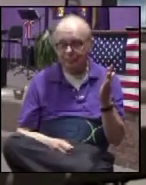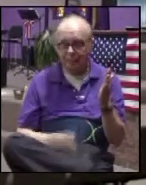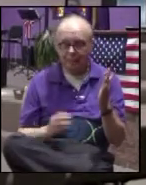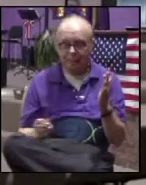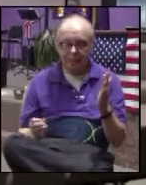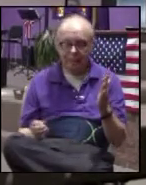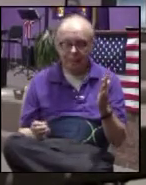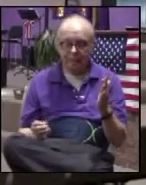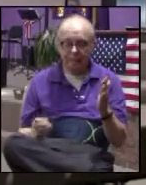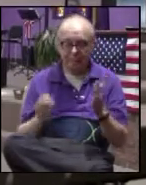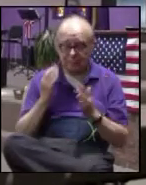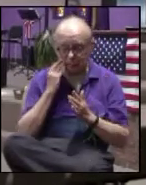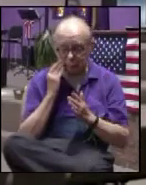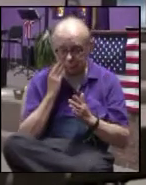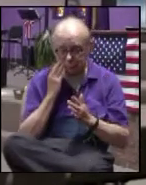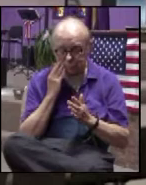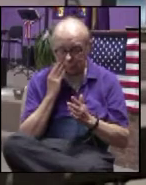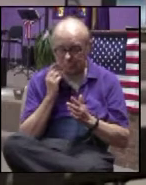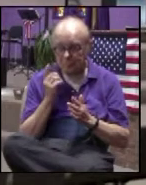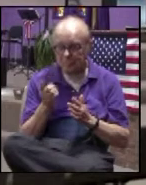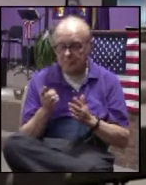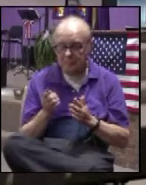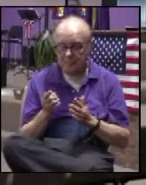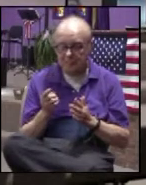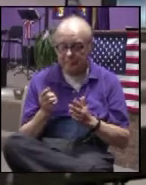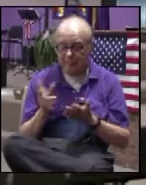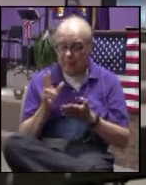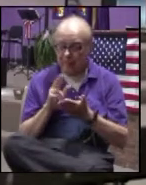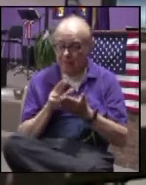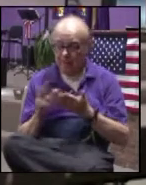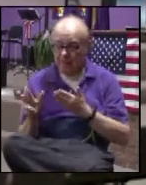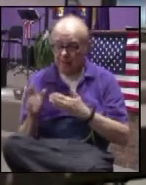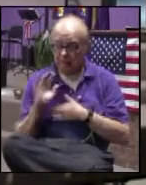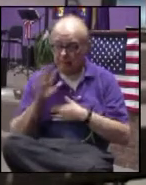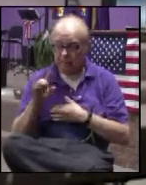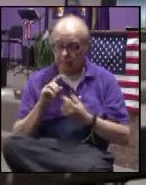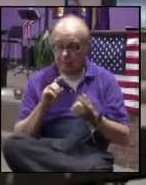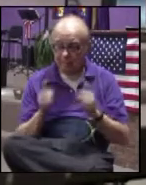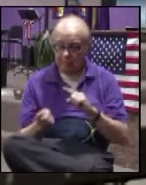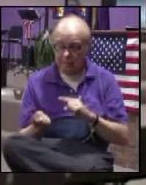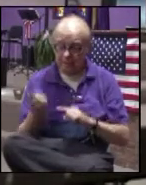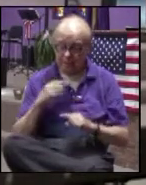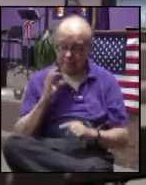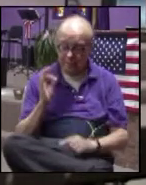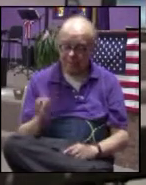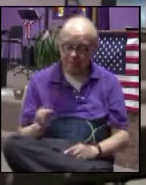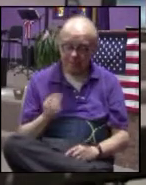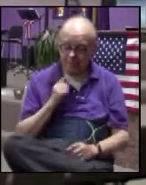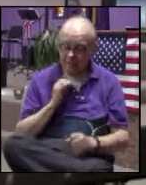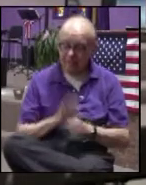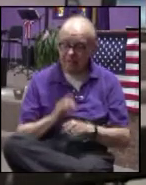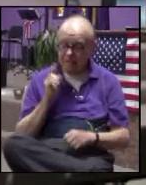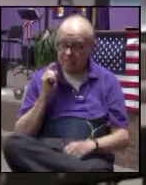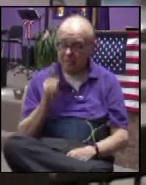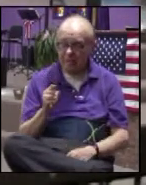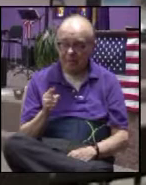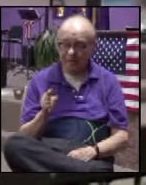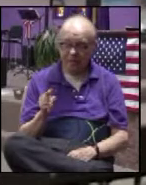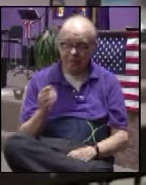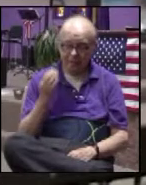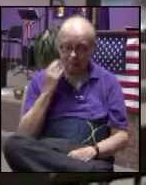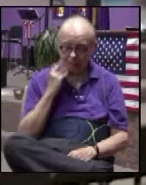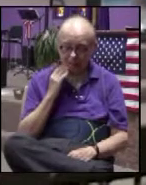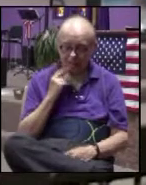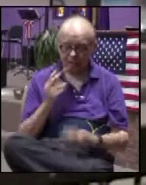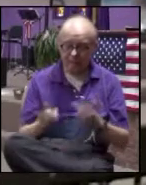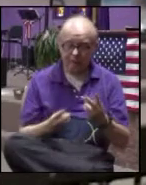and you would know that you're 3 weeks, it's your turn. And I guarantee you that I could come